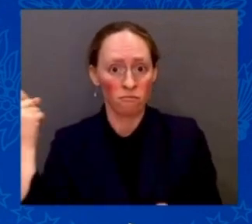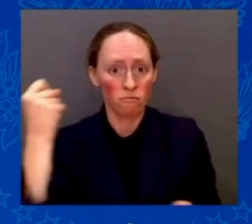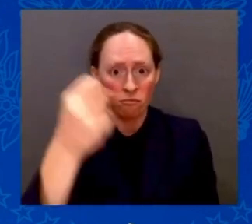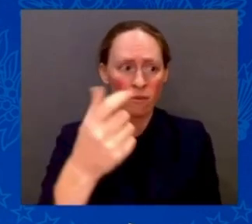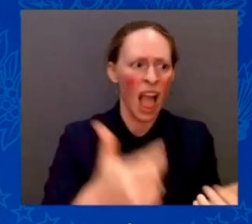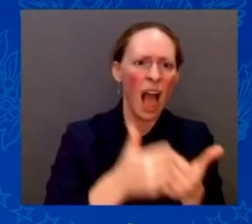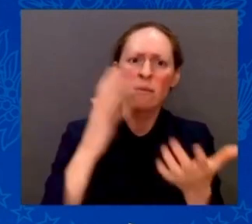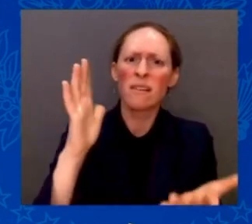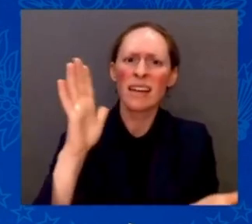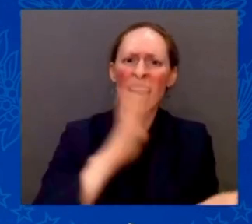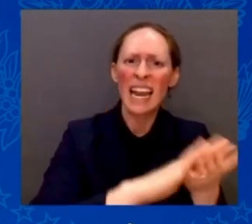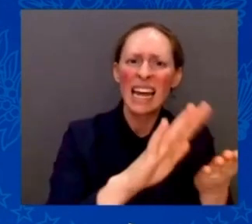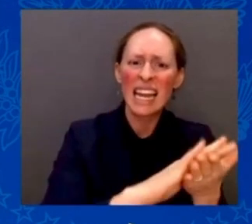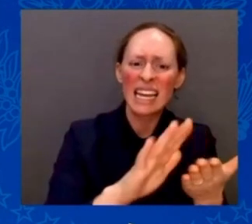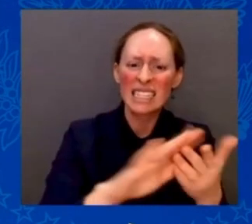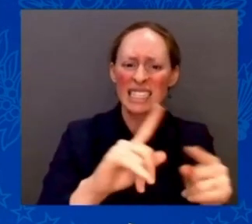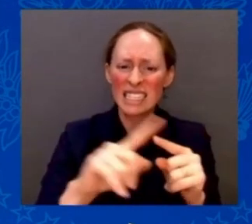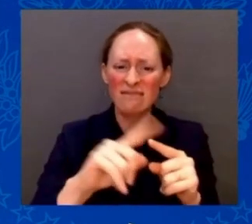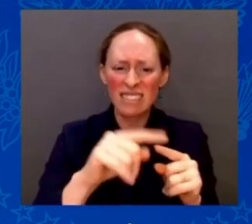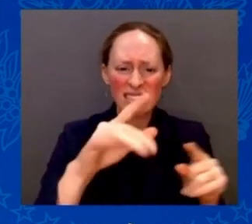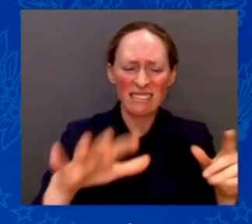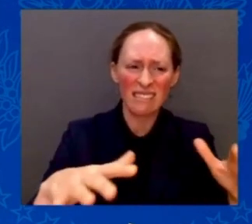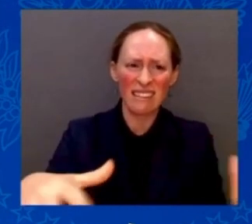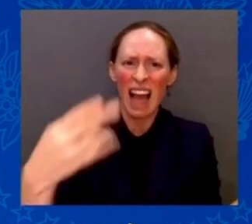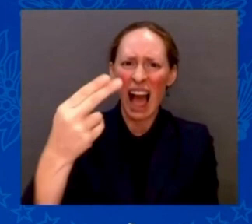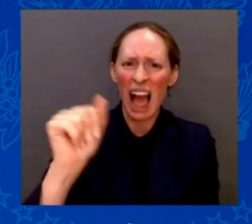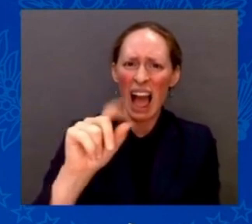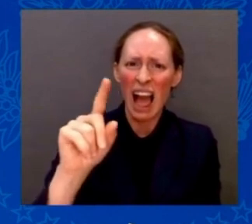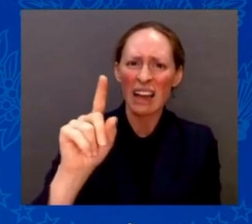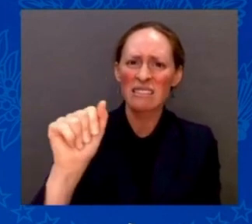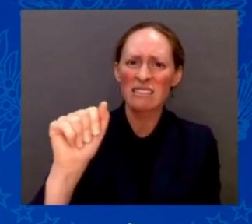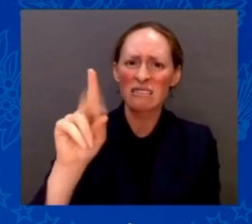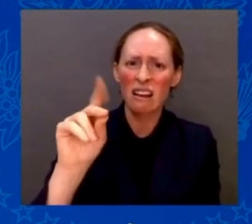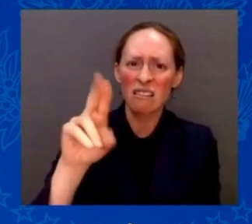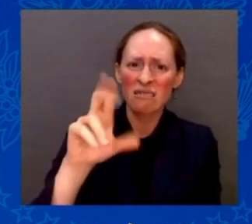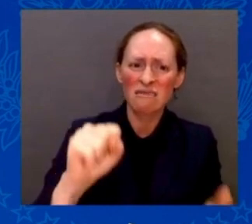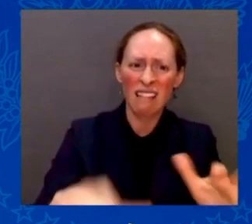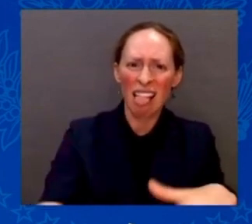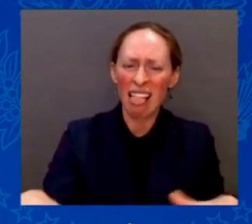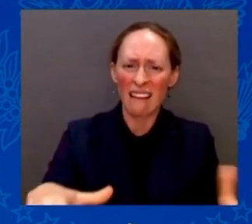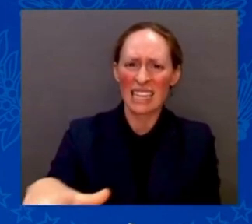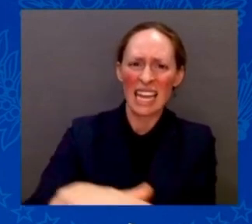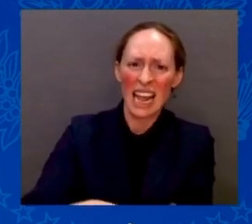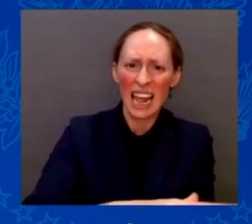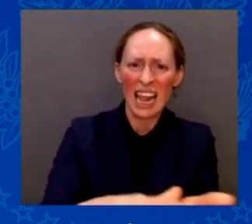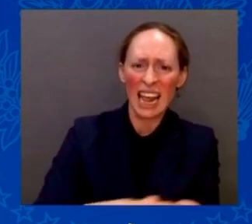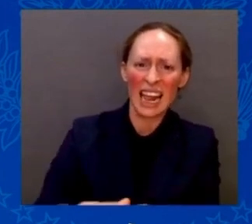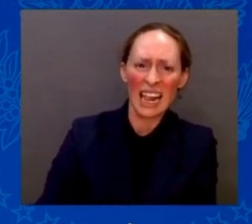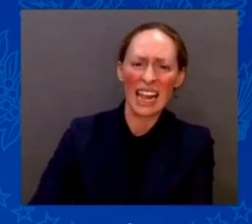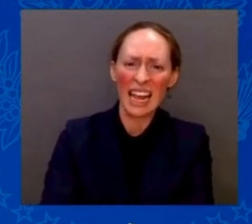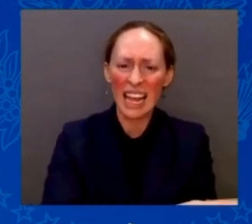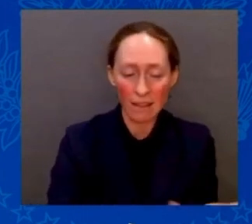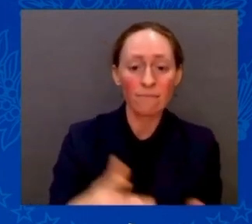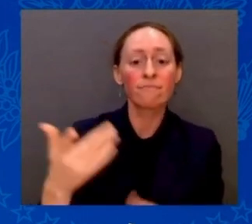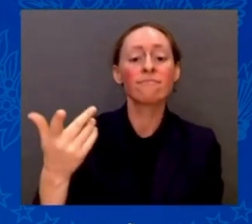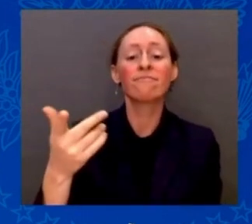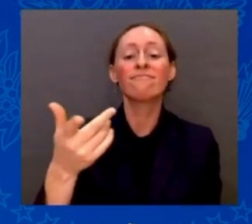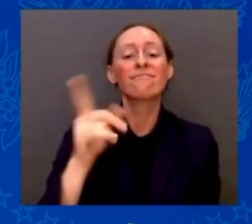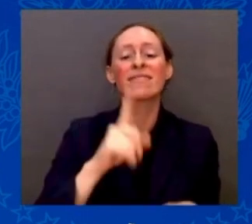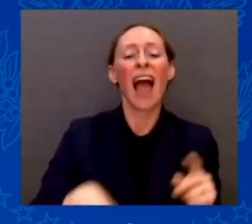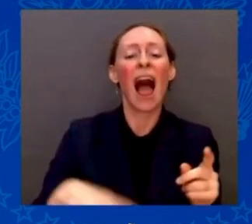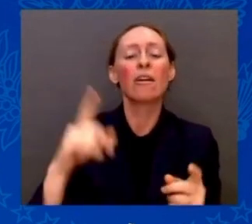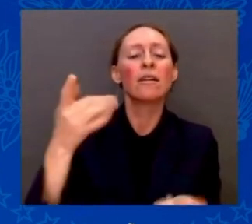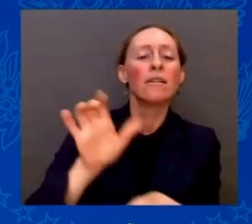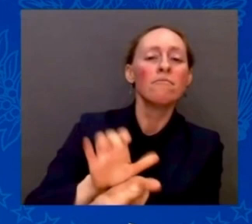is in that material. A lot of that, you just can't go in and take bulldozers and clear it all out. You got to take the bad stuff out. You got to take out